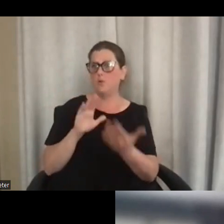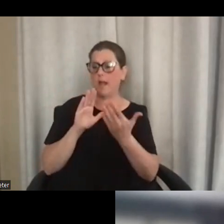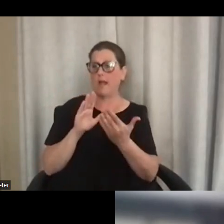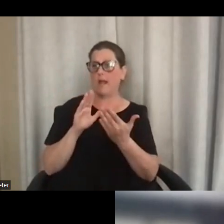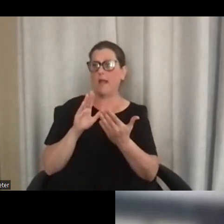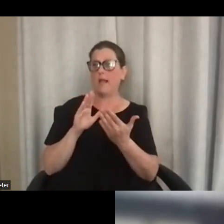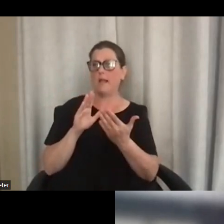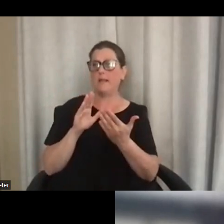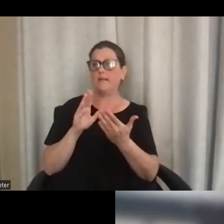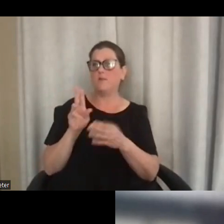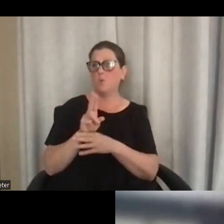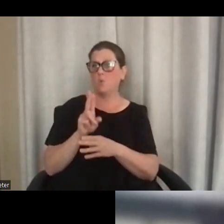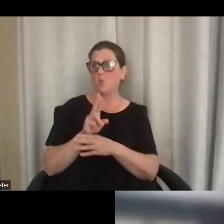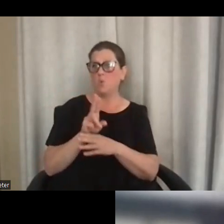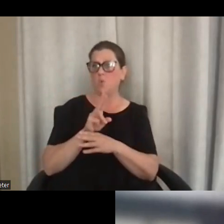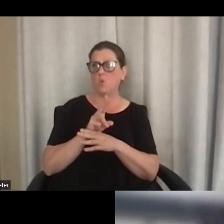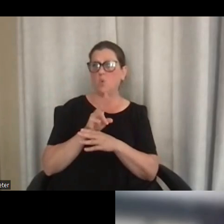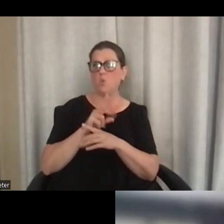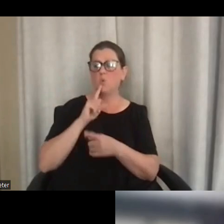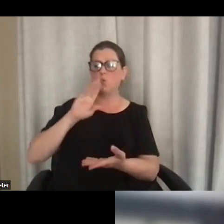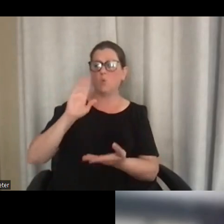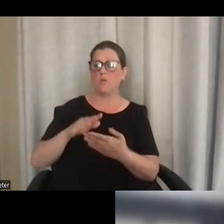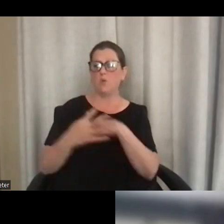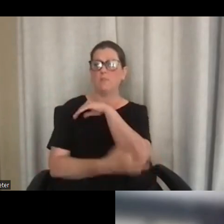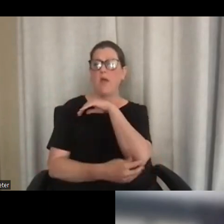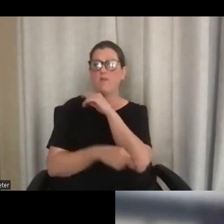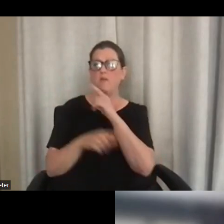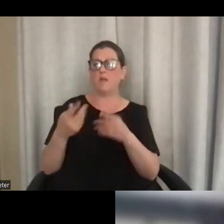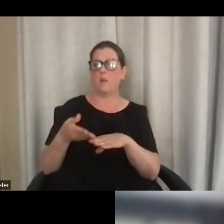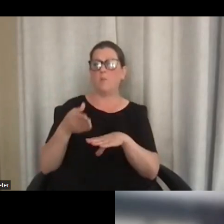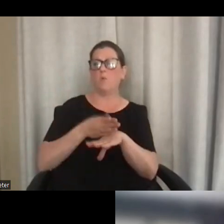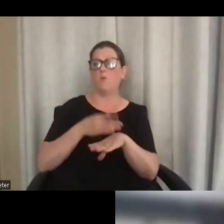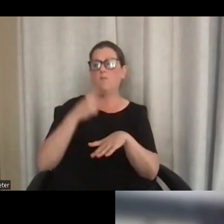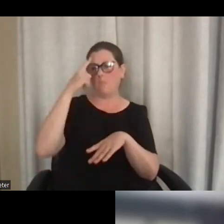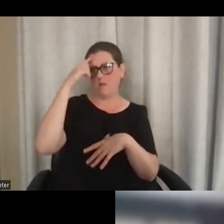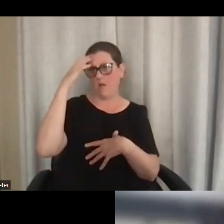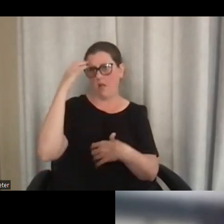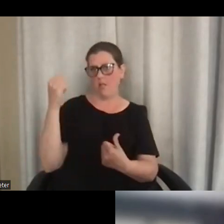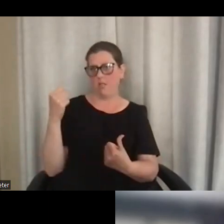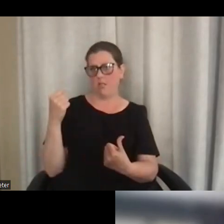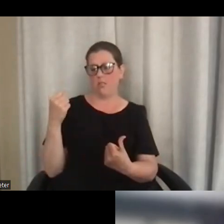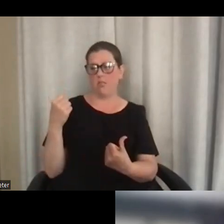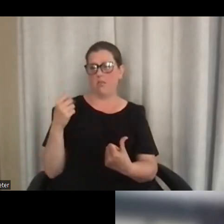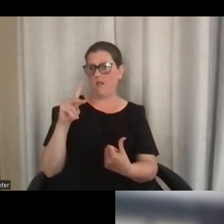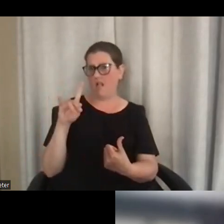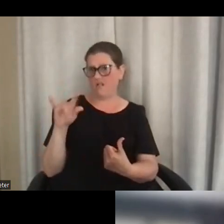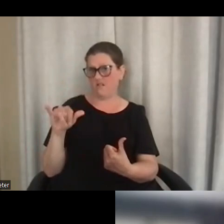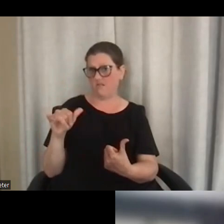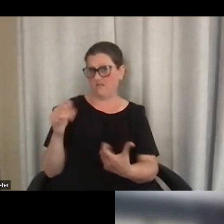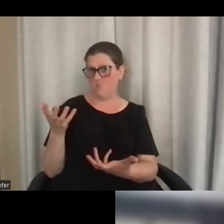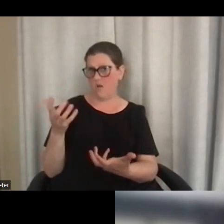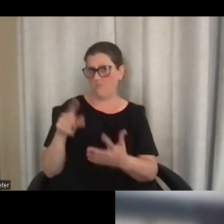states leveraged to reduce poverty and improve mental health? Kelsey, do you want to start?